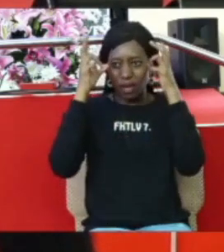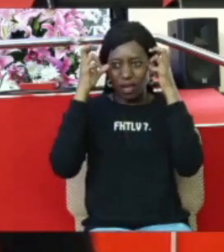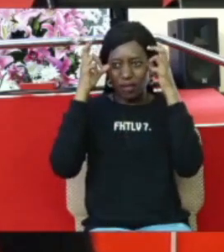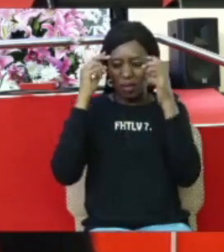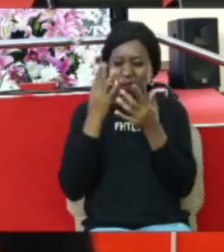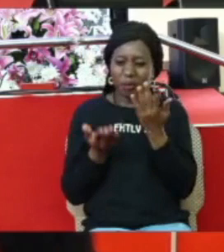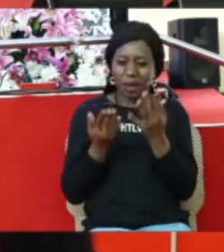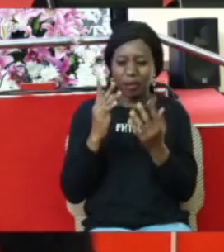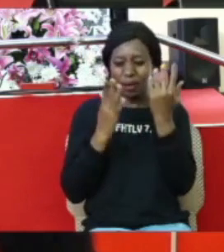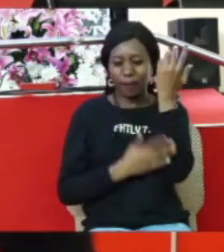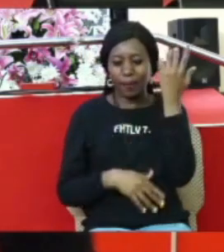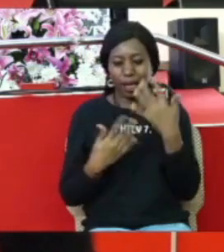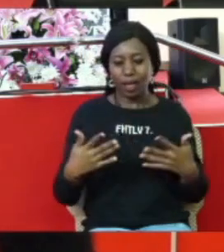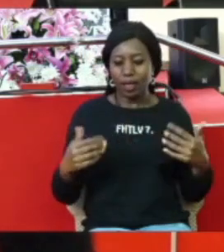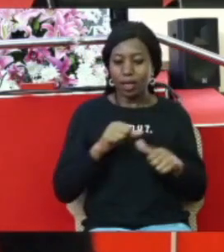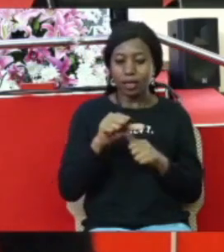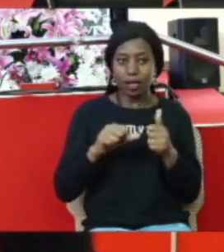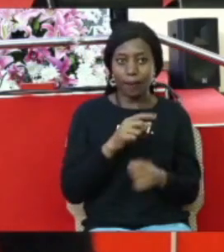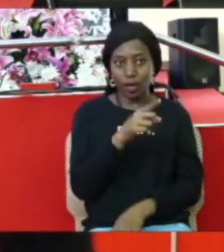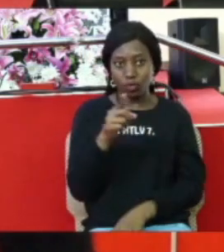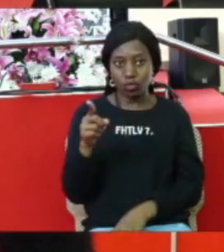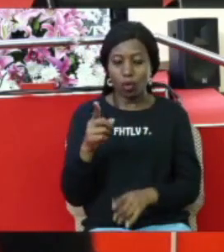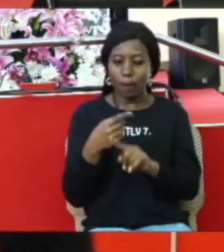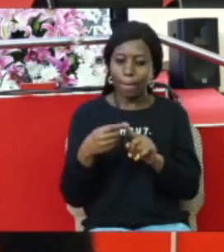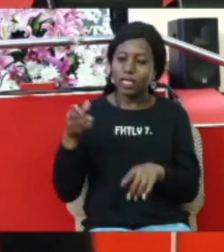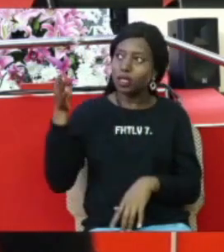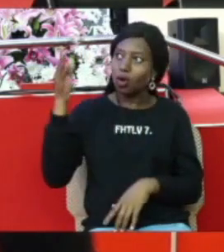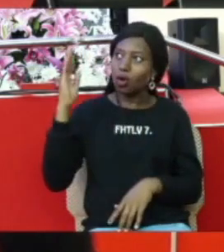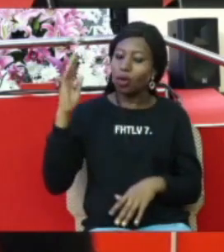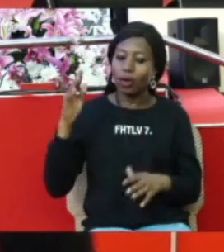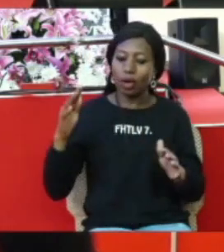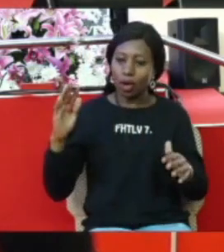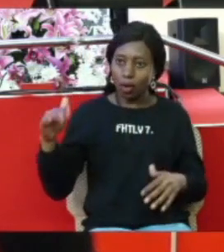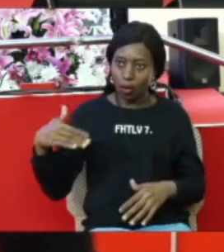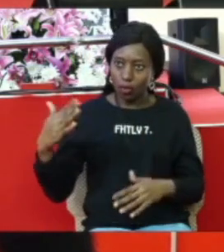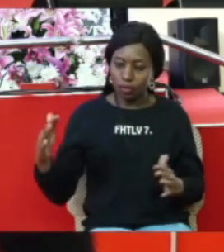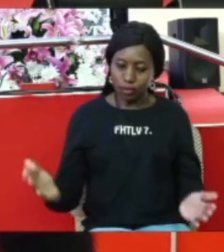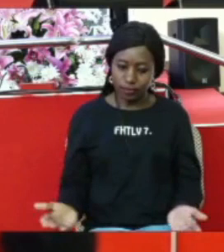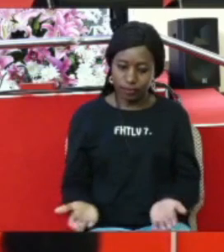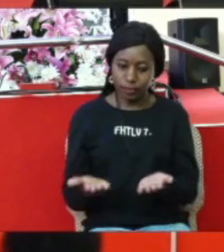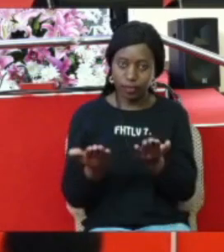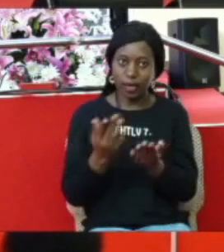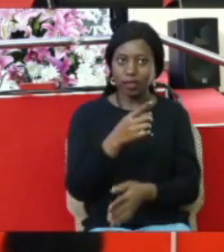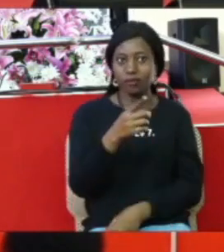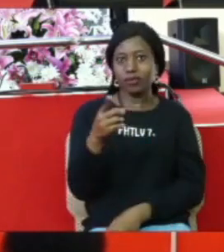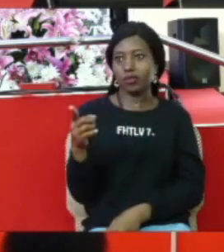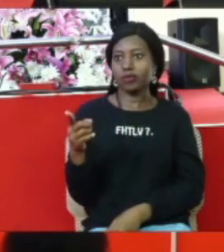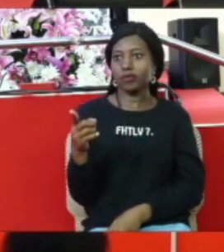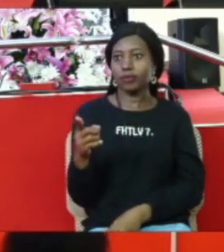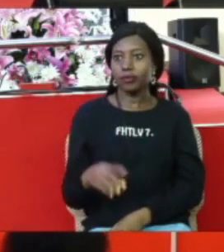still lifts you up. Because God is God. Na Mungu si mkikuyu.